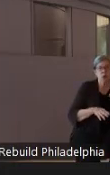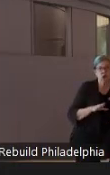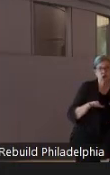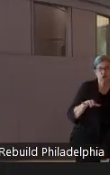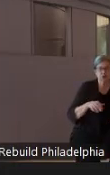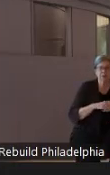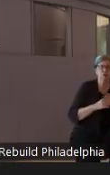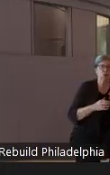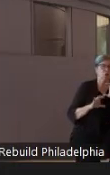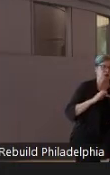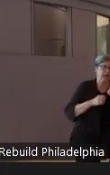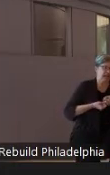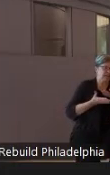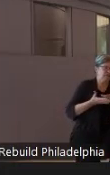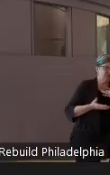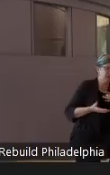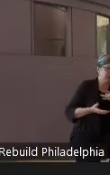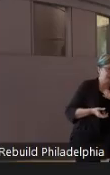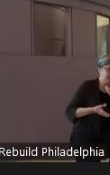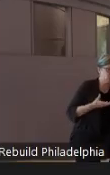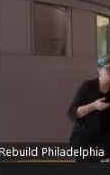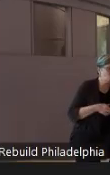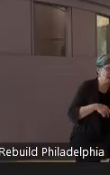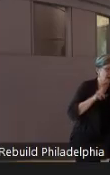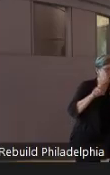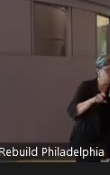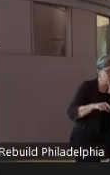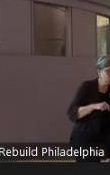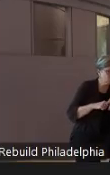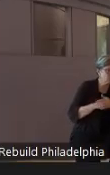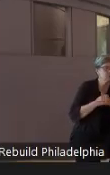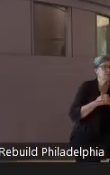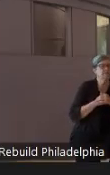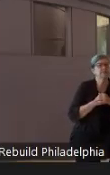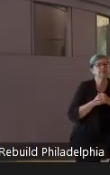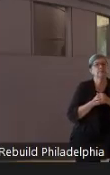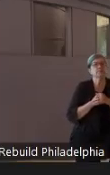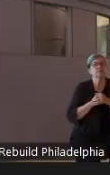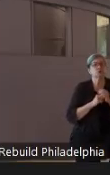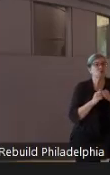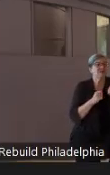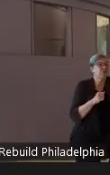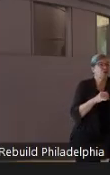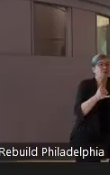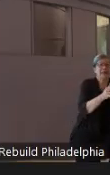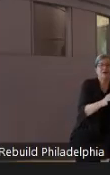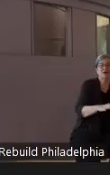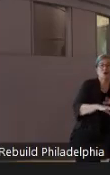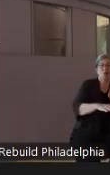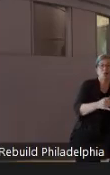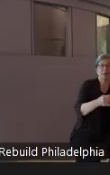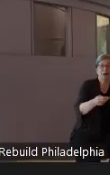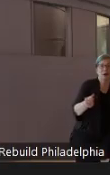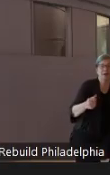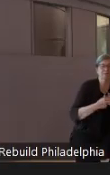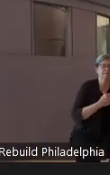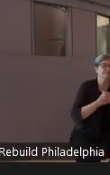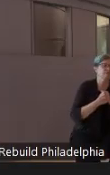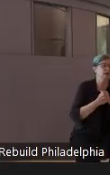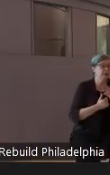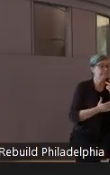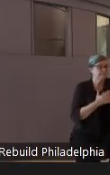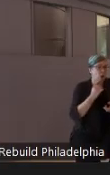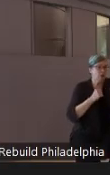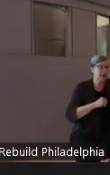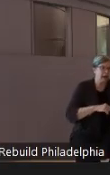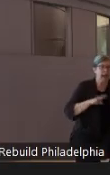to communicate feelings or ask questions with other players on the playground. Both options would